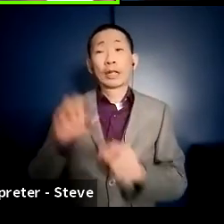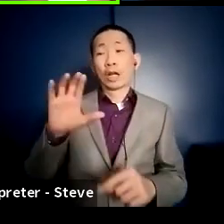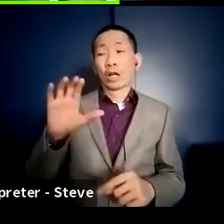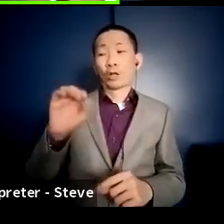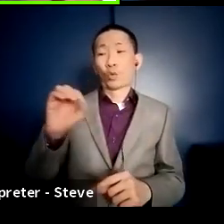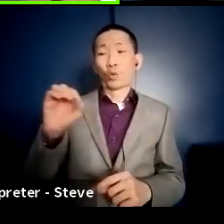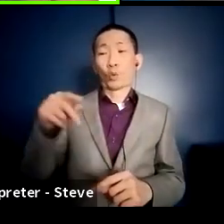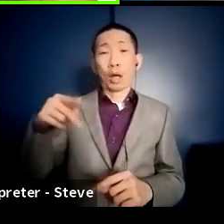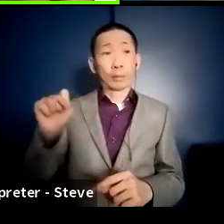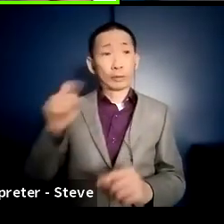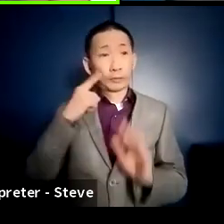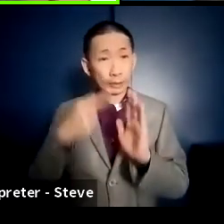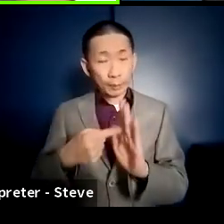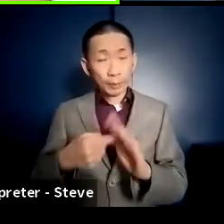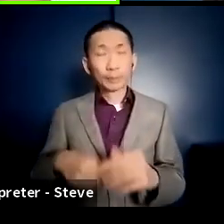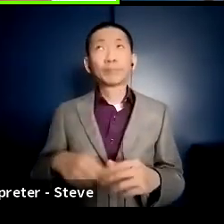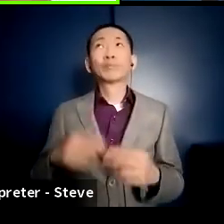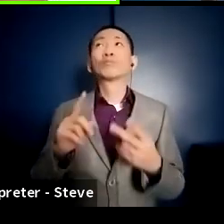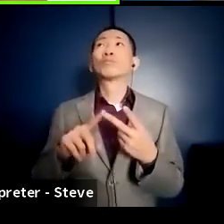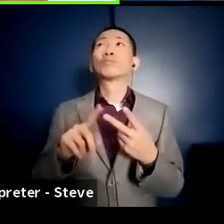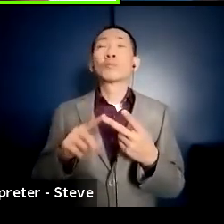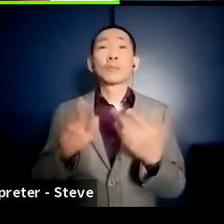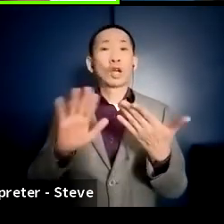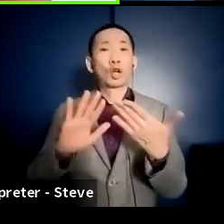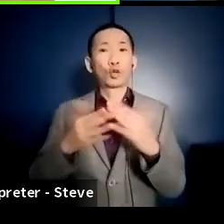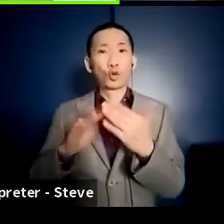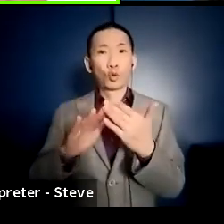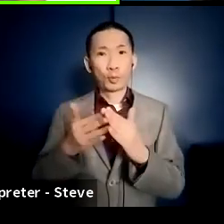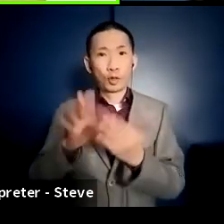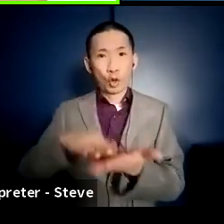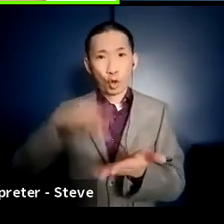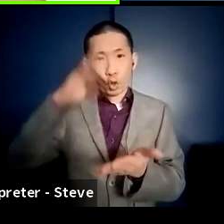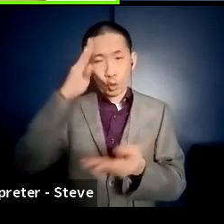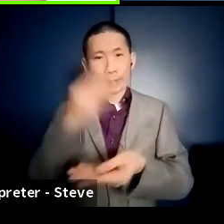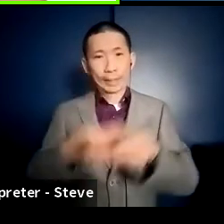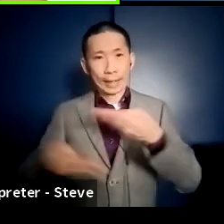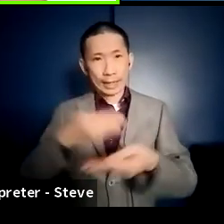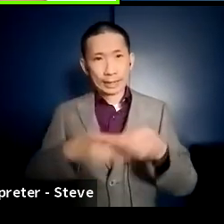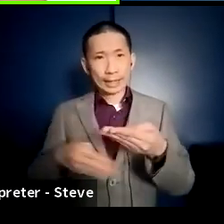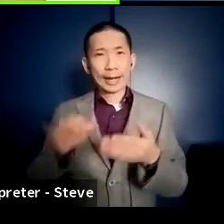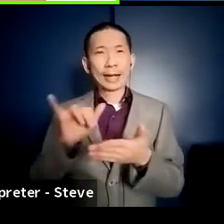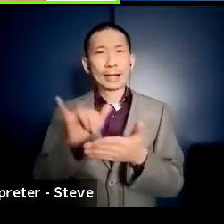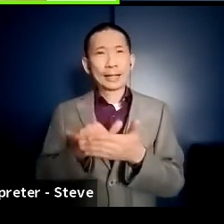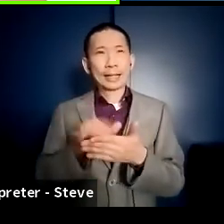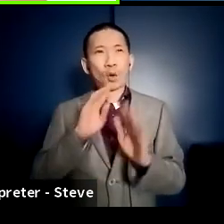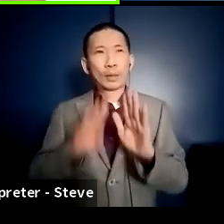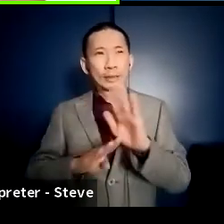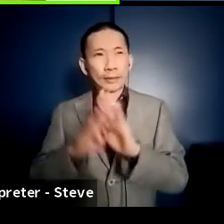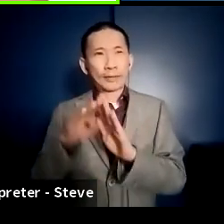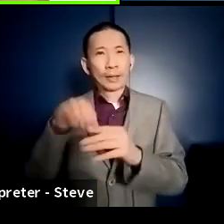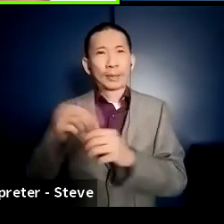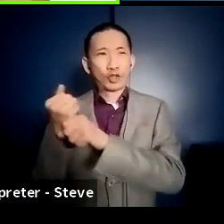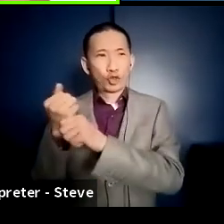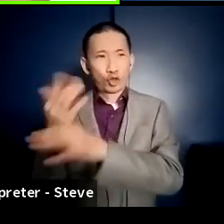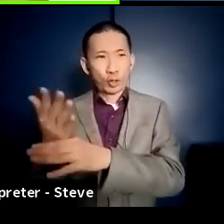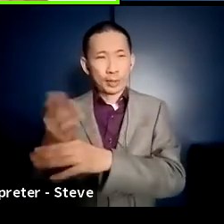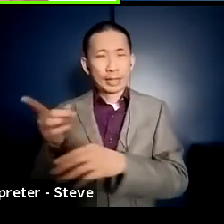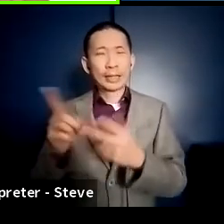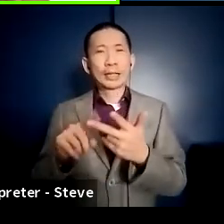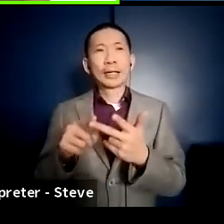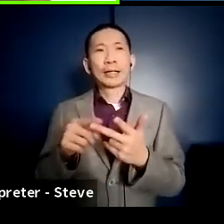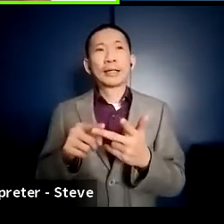right? Things like community learning exchange, which was developed in Germany. Things like